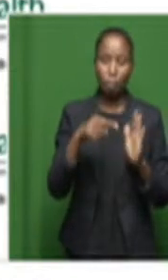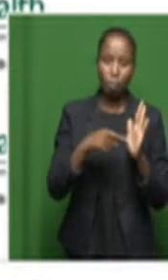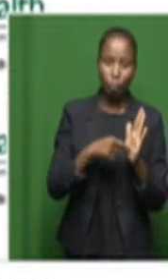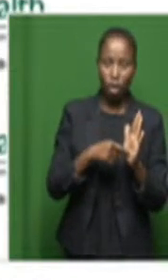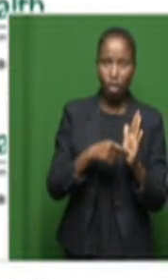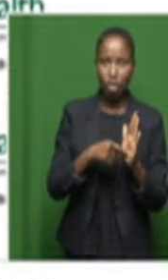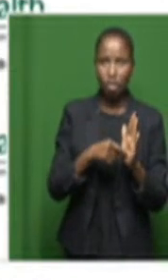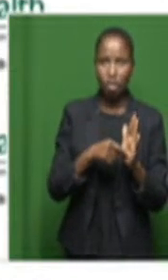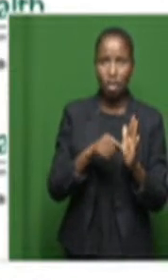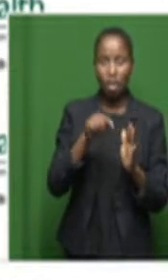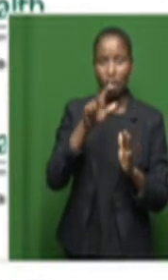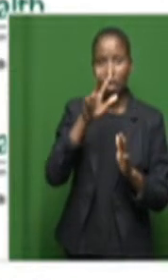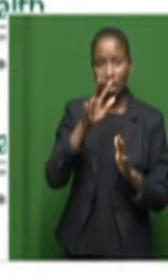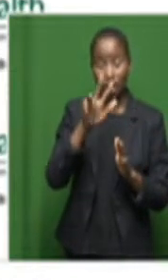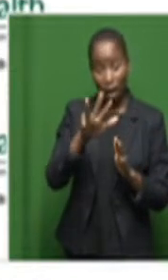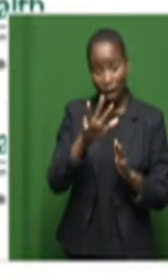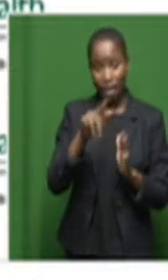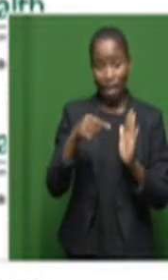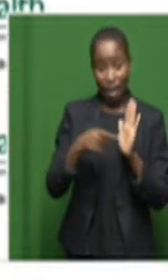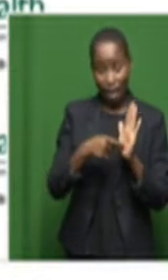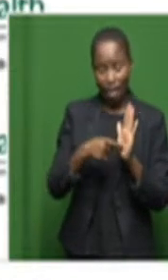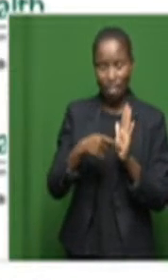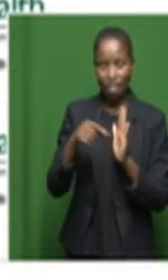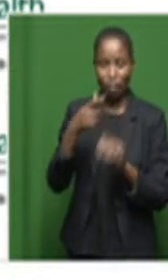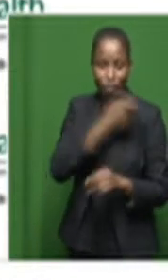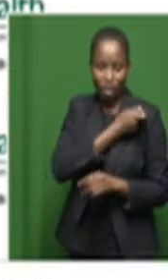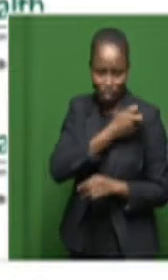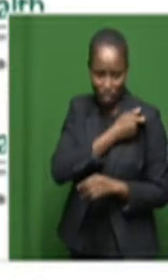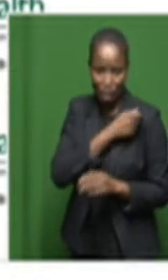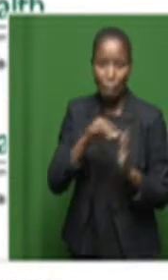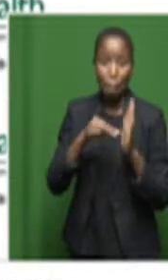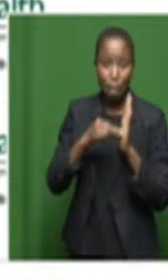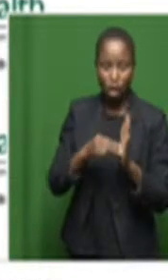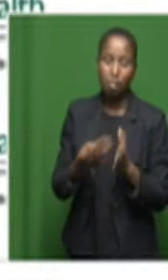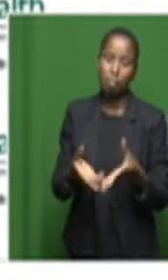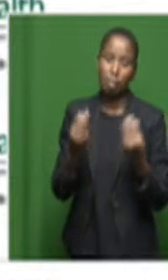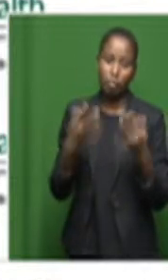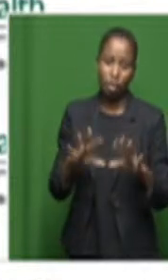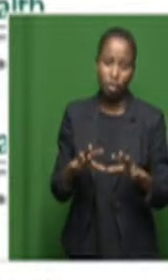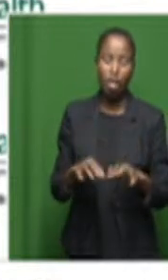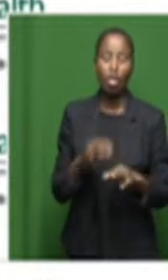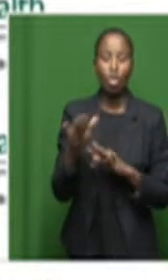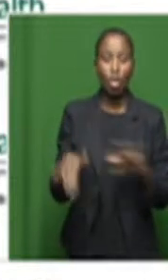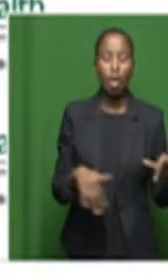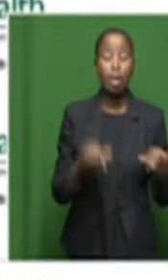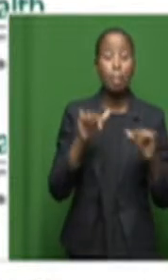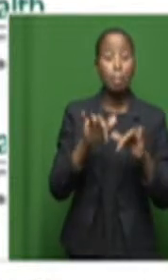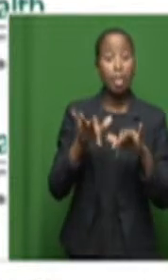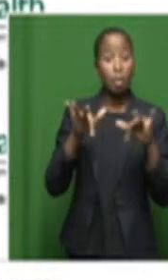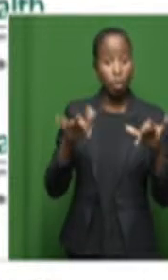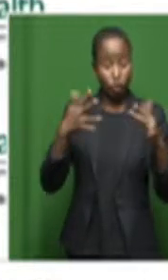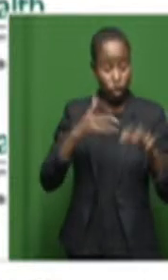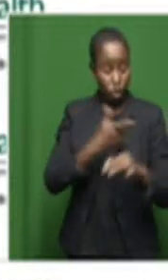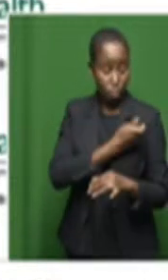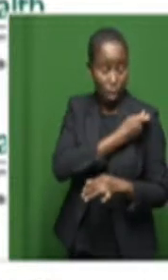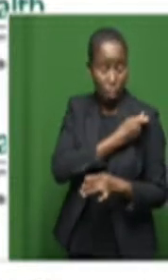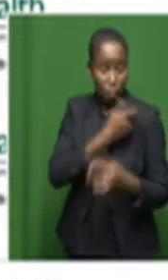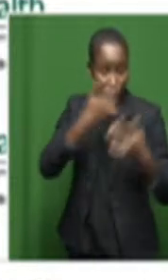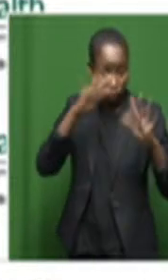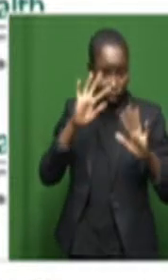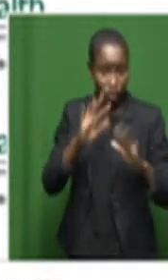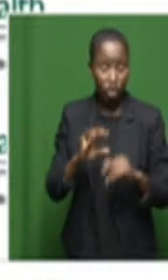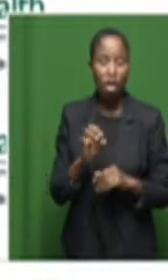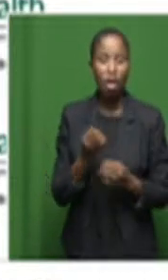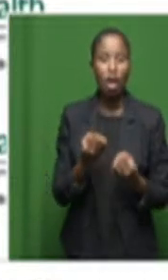9.185 million. Dr. Nicholas Crisp will speak more about this. The number of people who have been vaccinated,